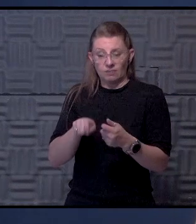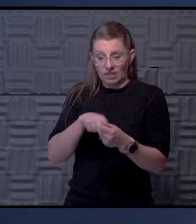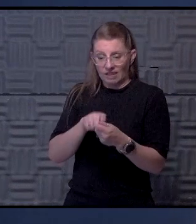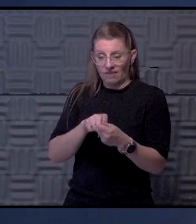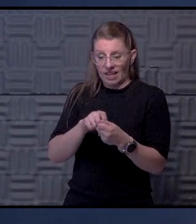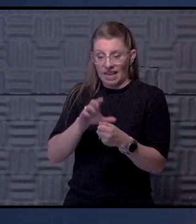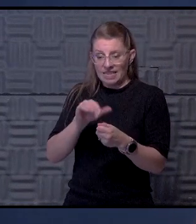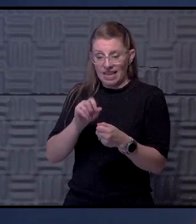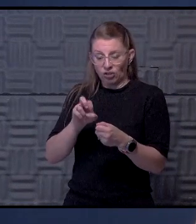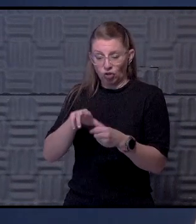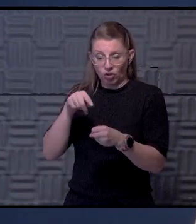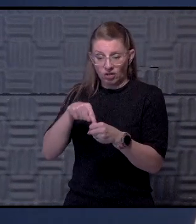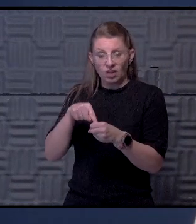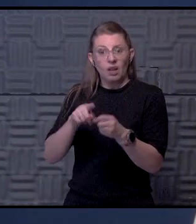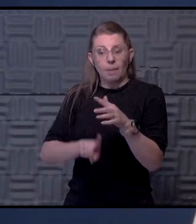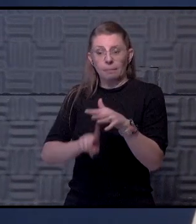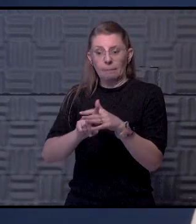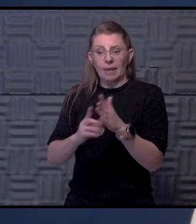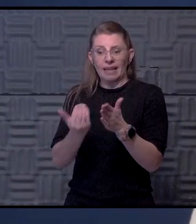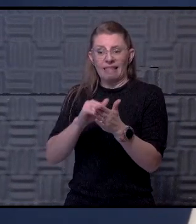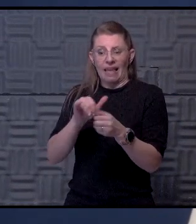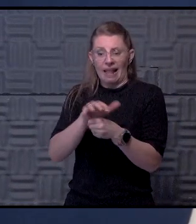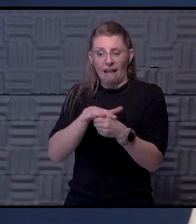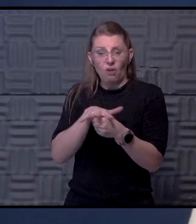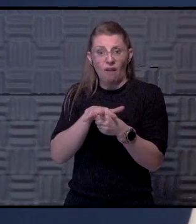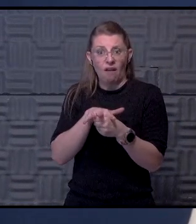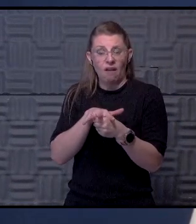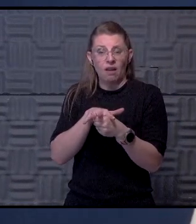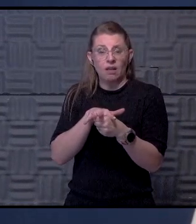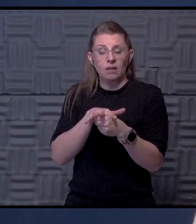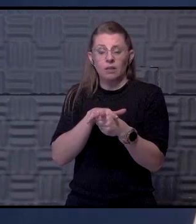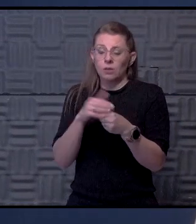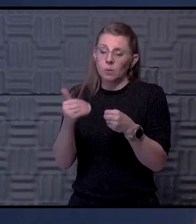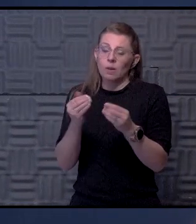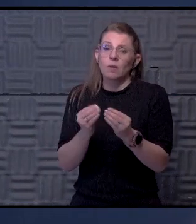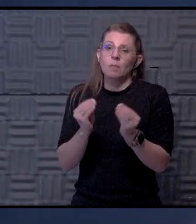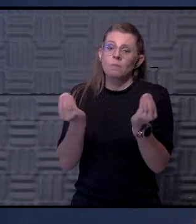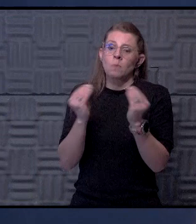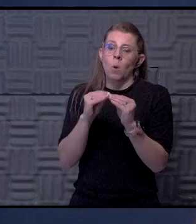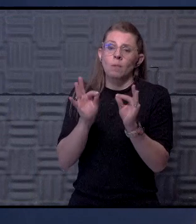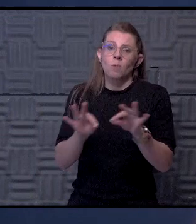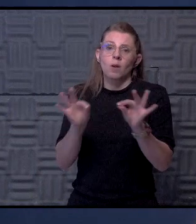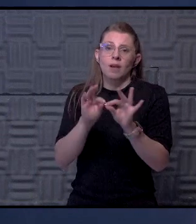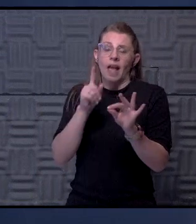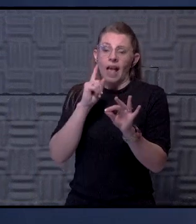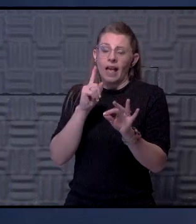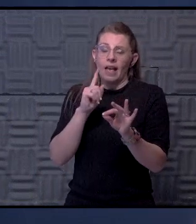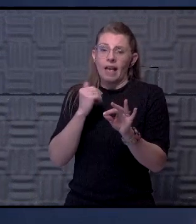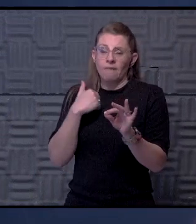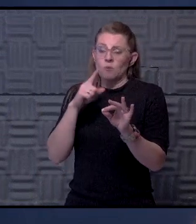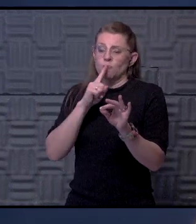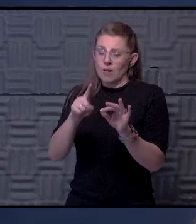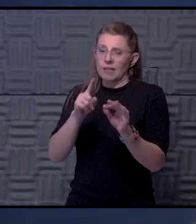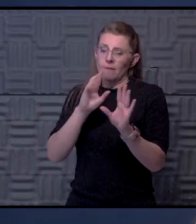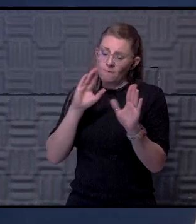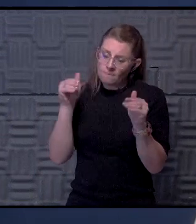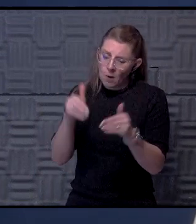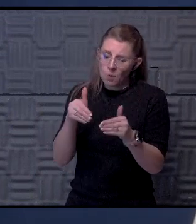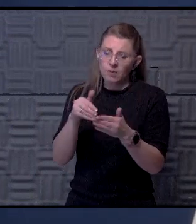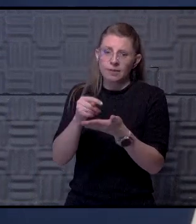and if that cancer were to recur in that area, it's even more important to have very focused, precise